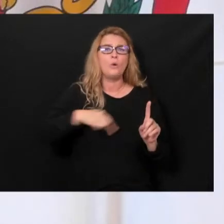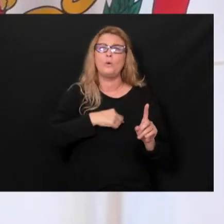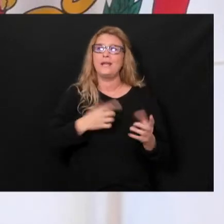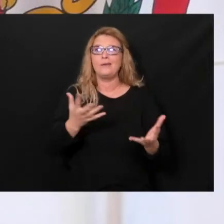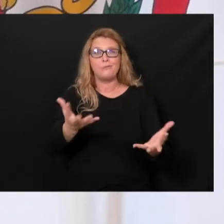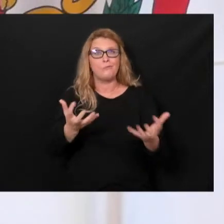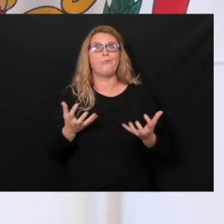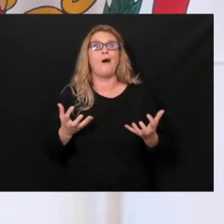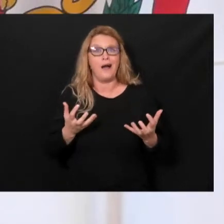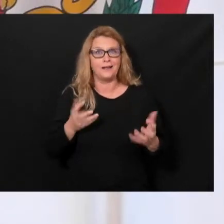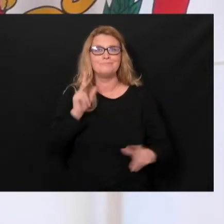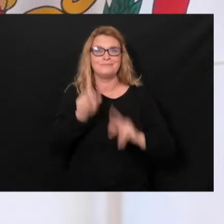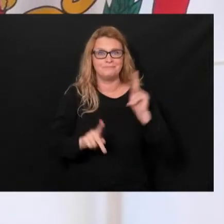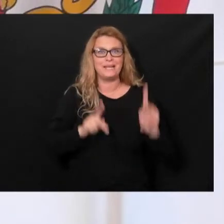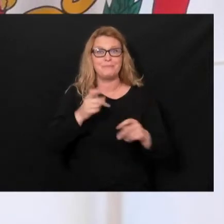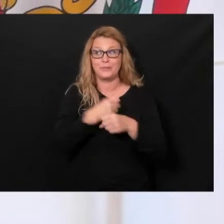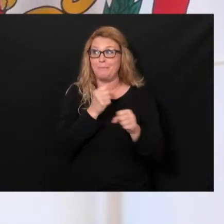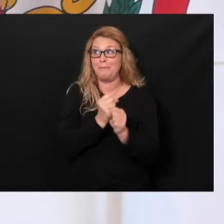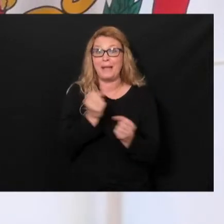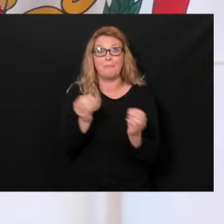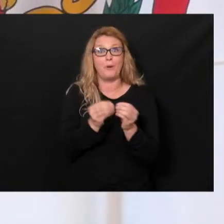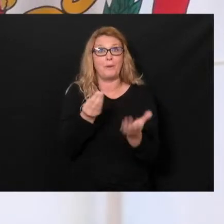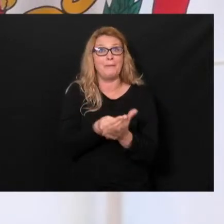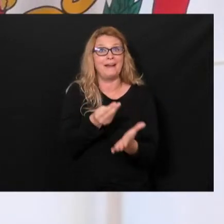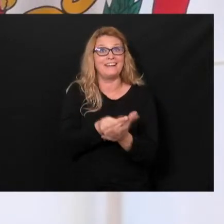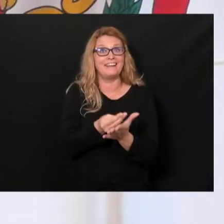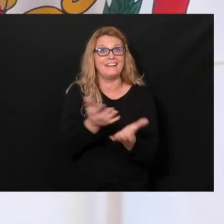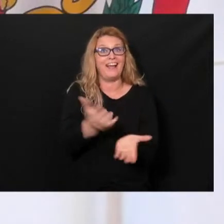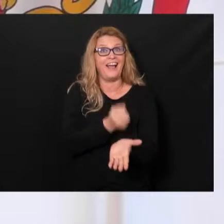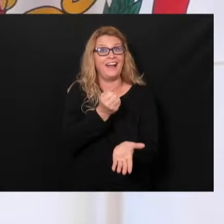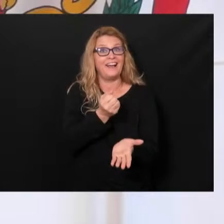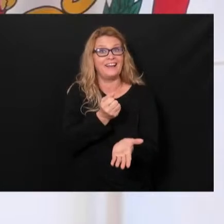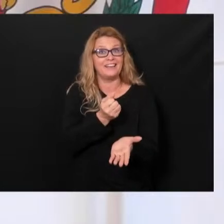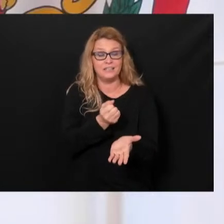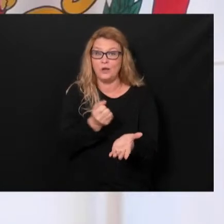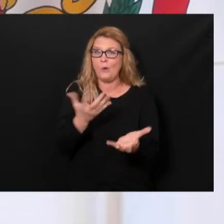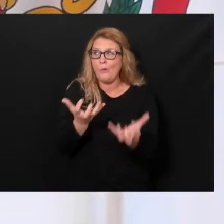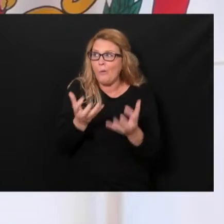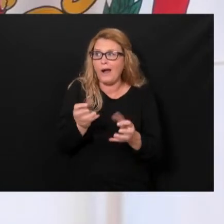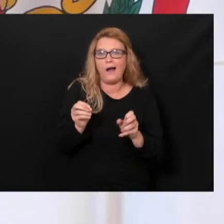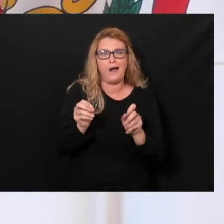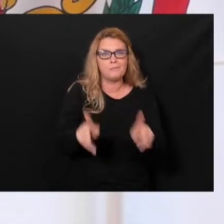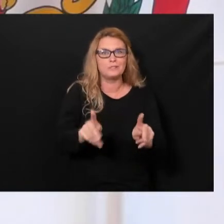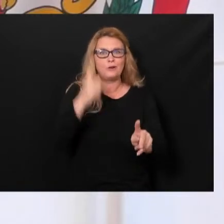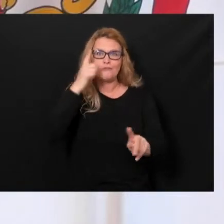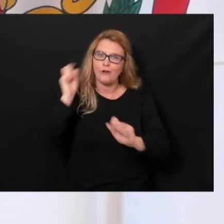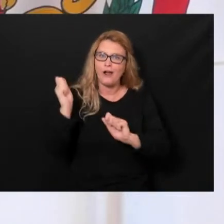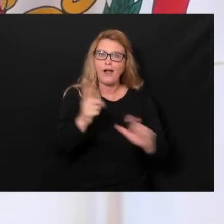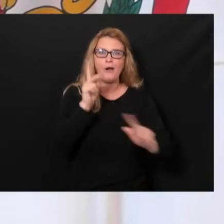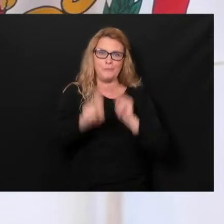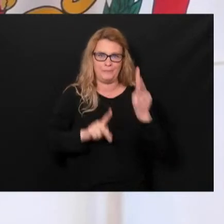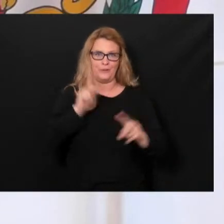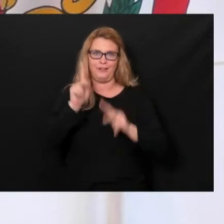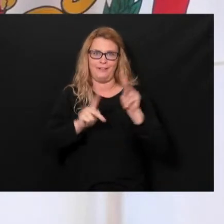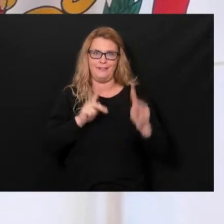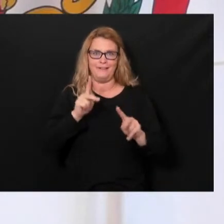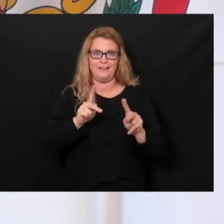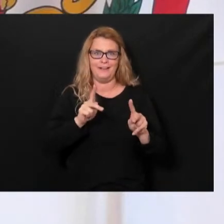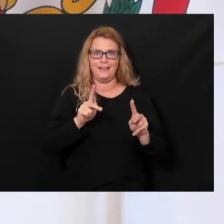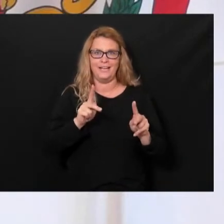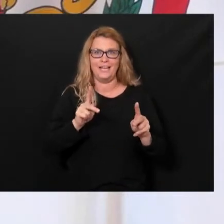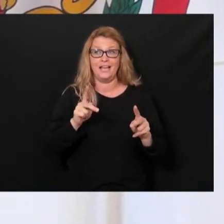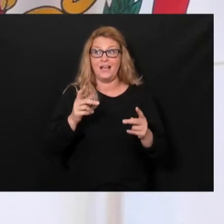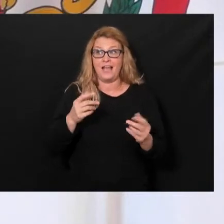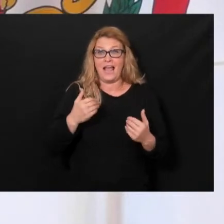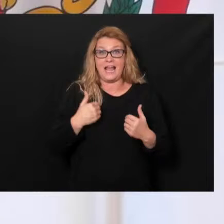people to make more money. We absolutely want opportunity for all of our folks, and to be able to be